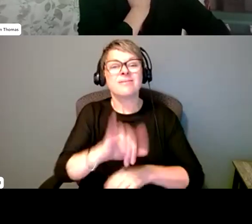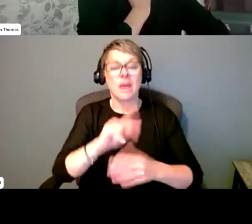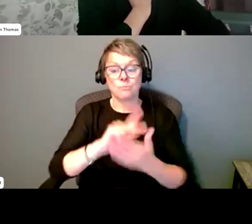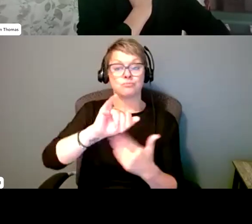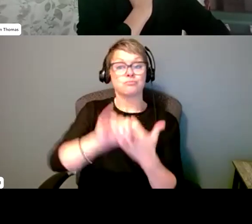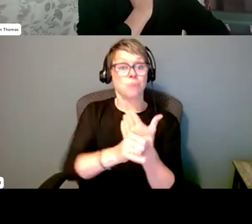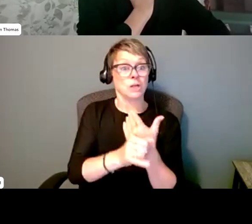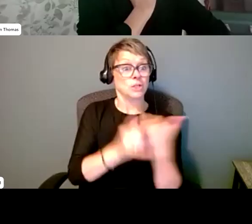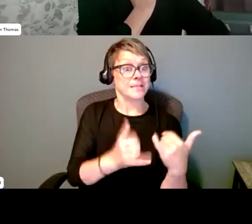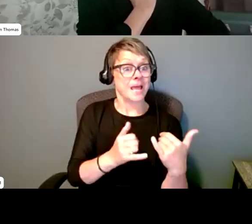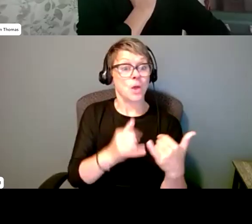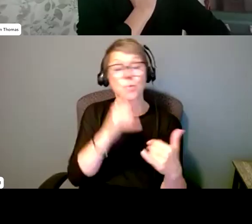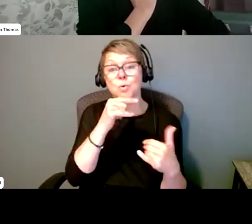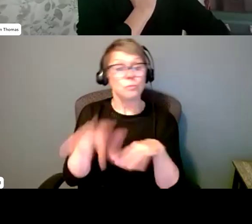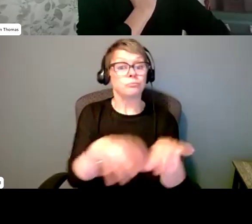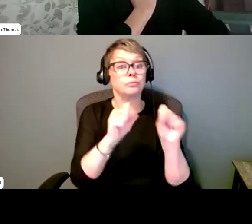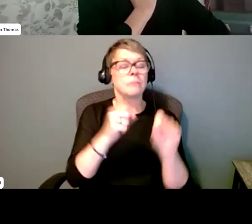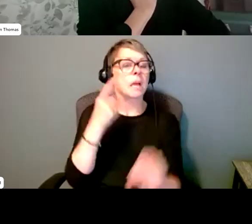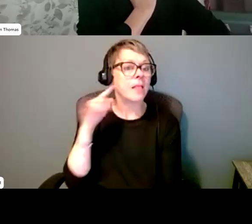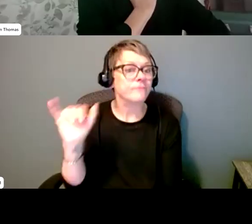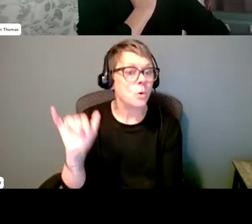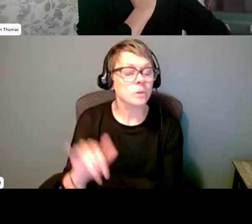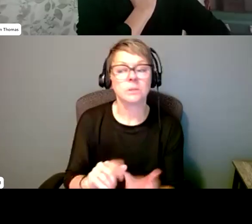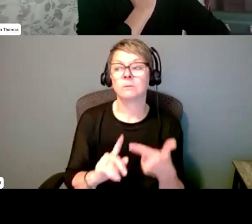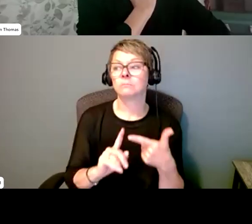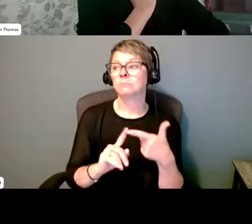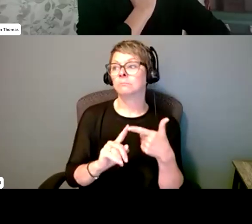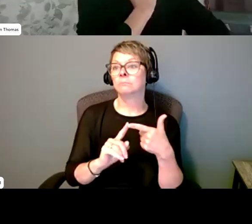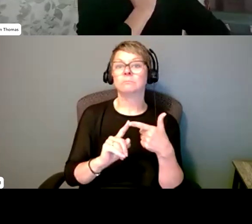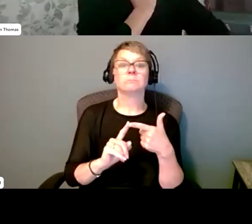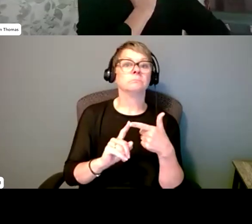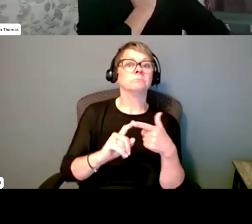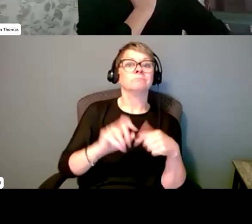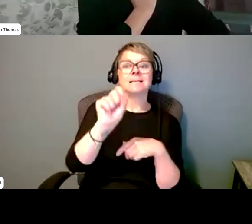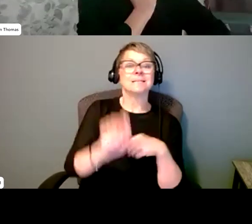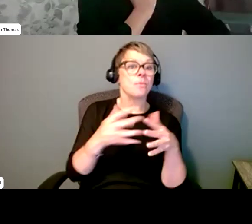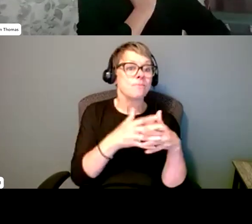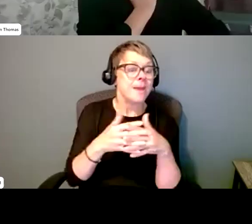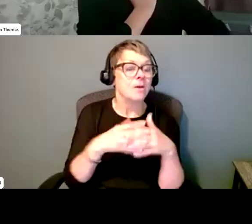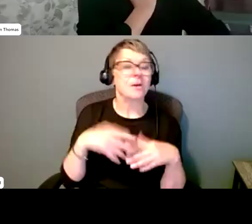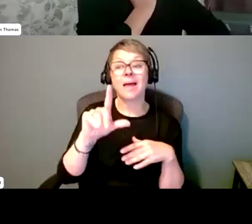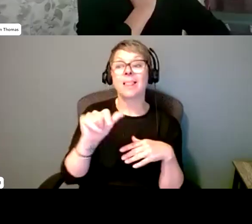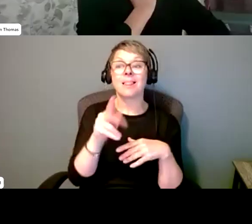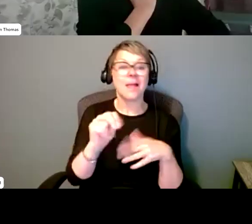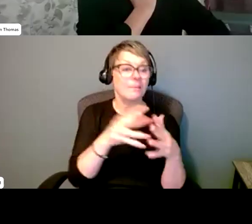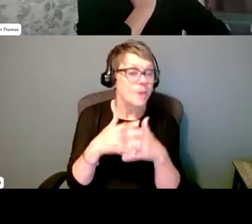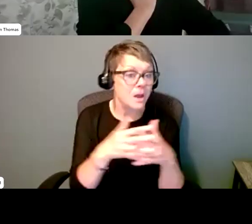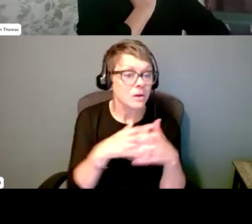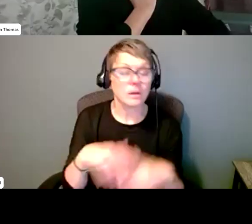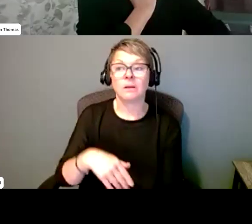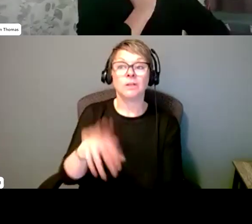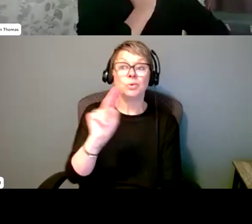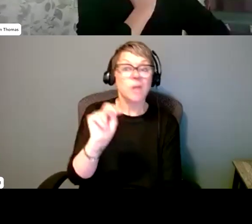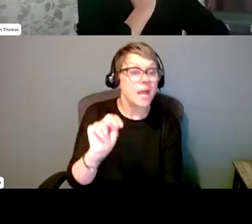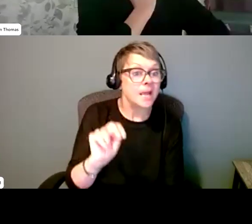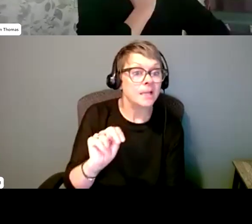in California. They're being looked at in South and Latin America. They've been brought up to the United Nations level